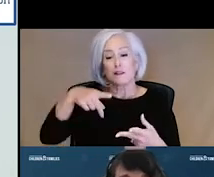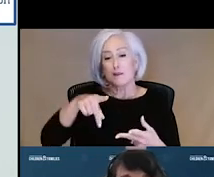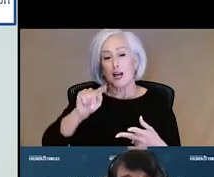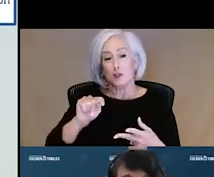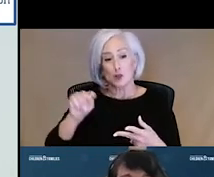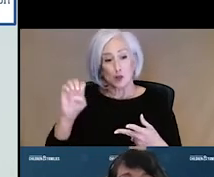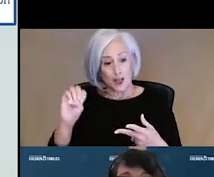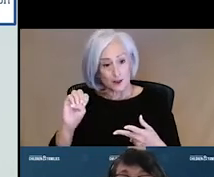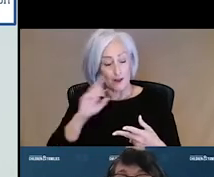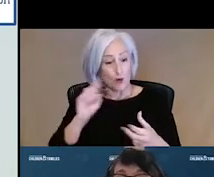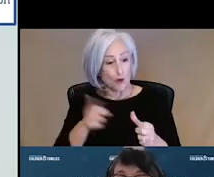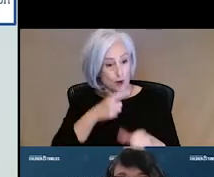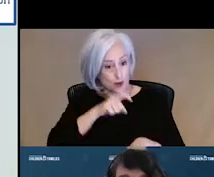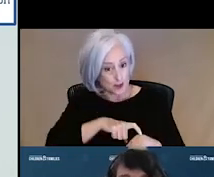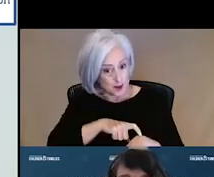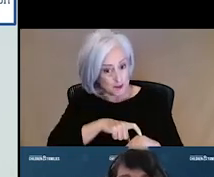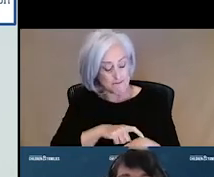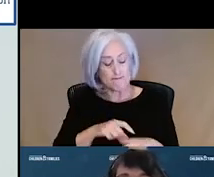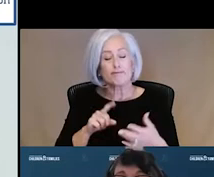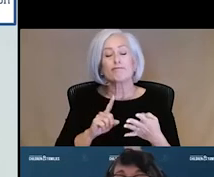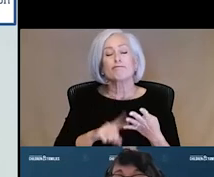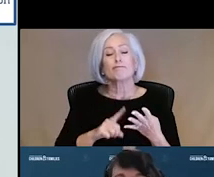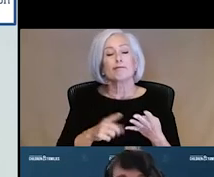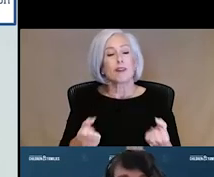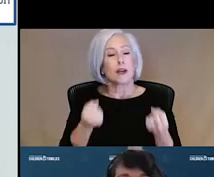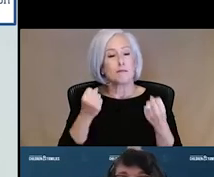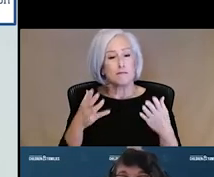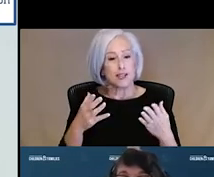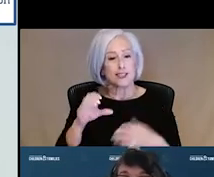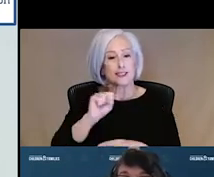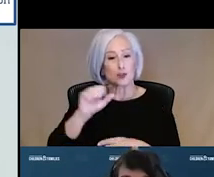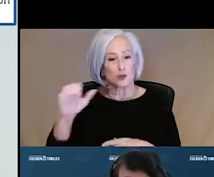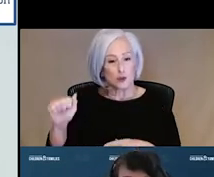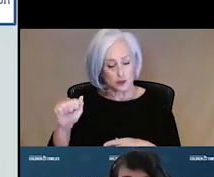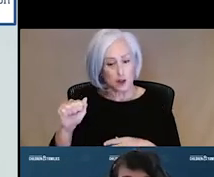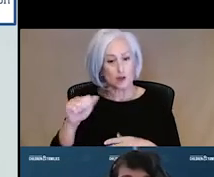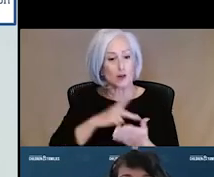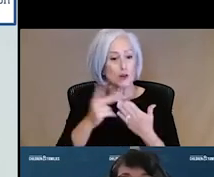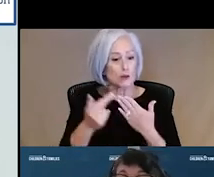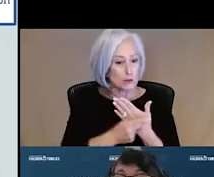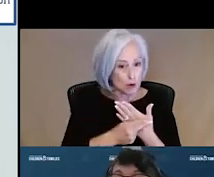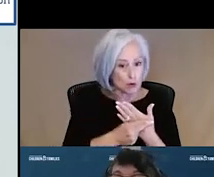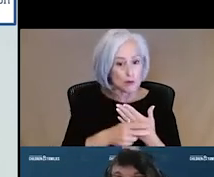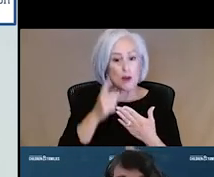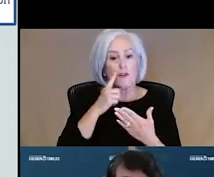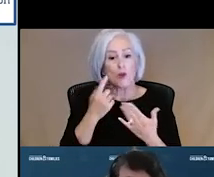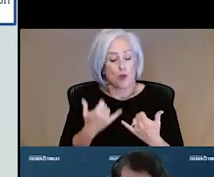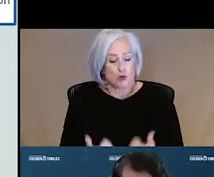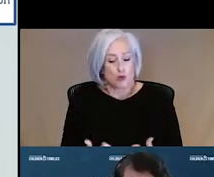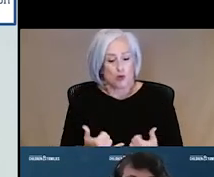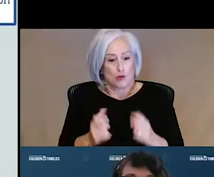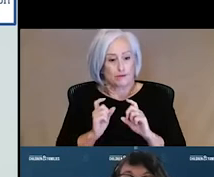first time, and for many sexual assault programs and culturally specific grantees receiving FVPSA funds for the first time as